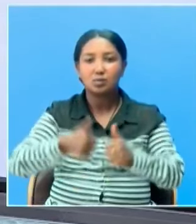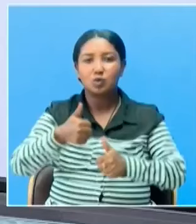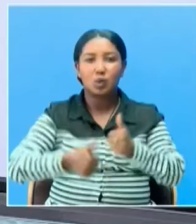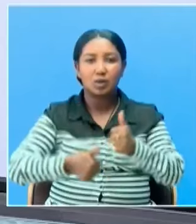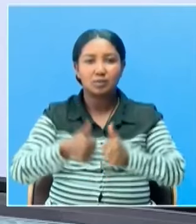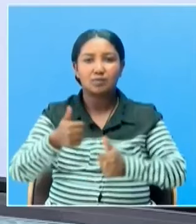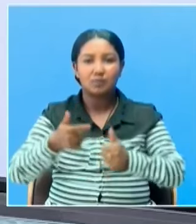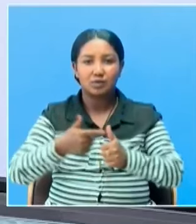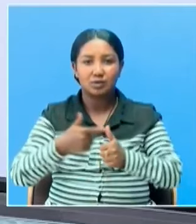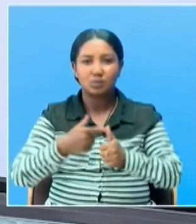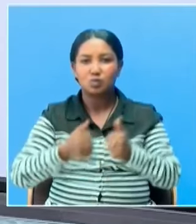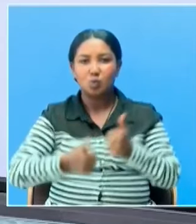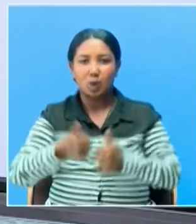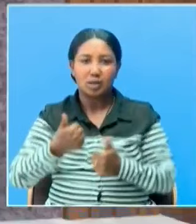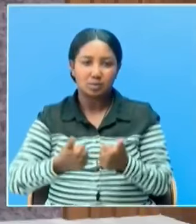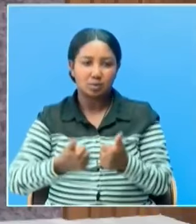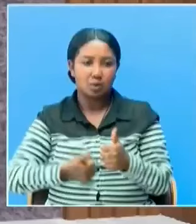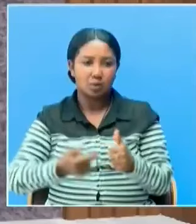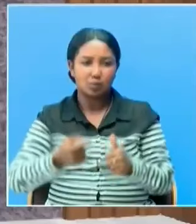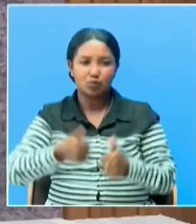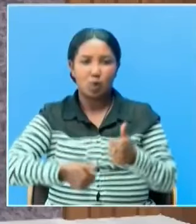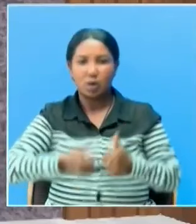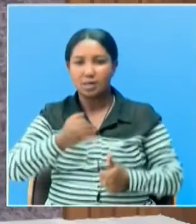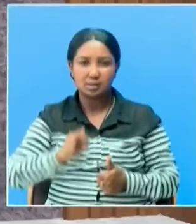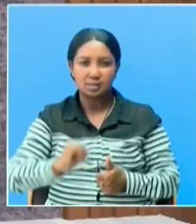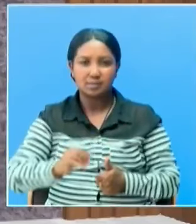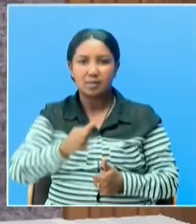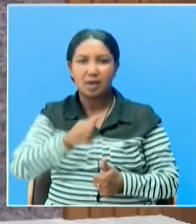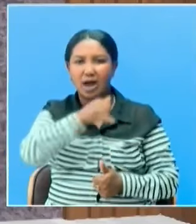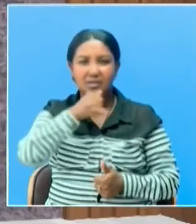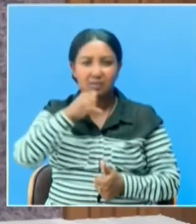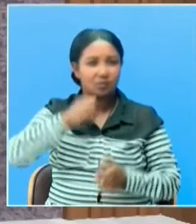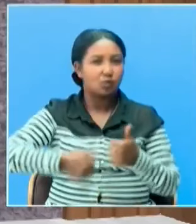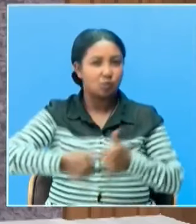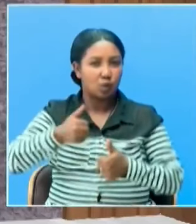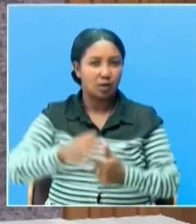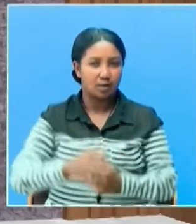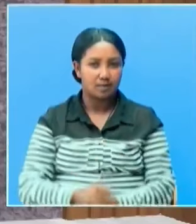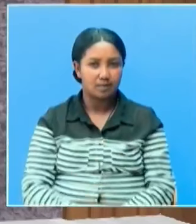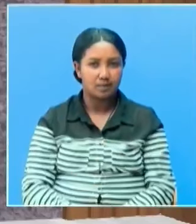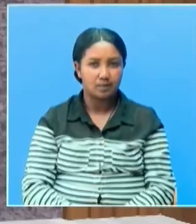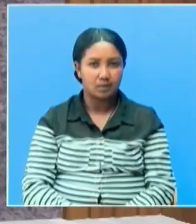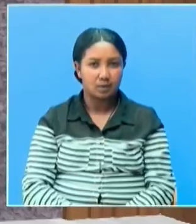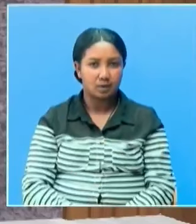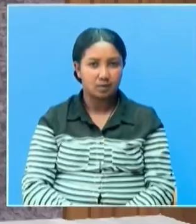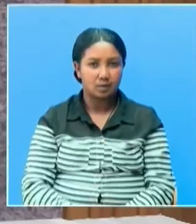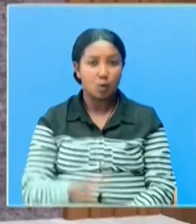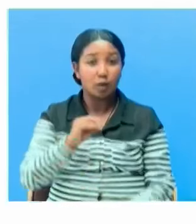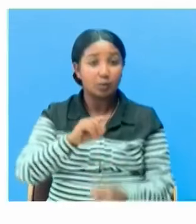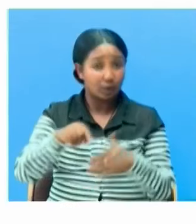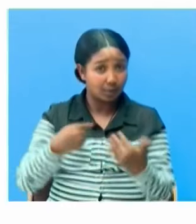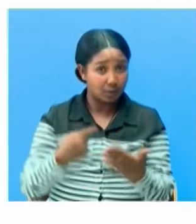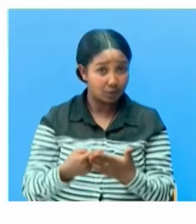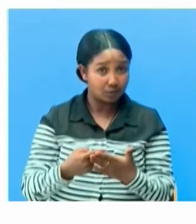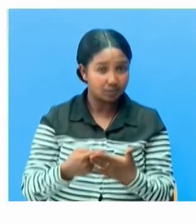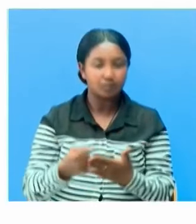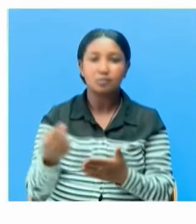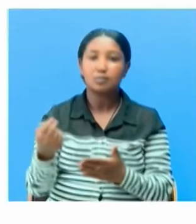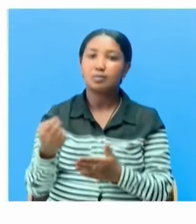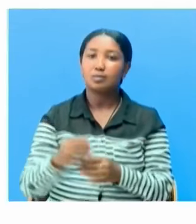of all, you have to identify which one is adjective. Yes, we're talking about what?